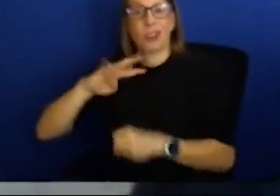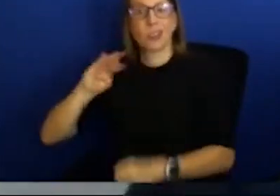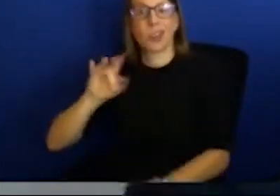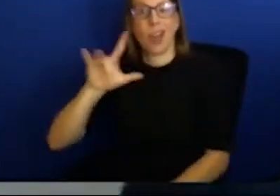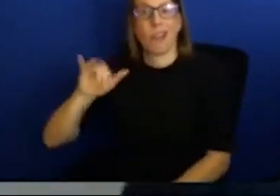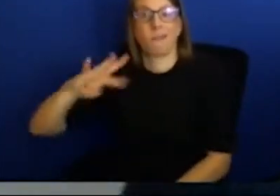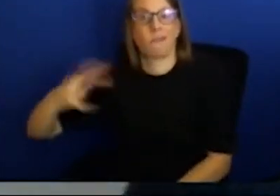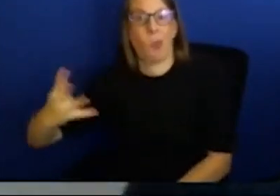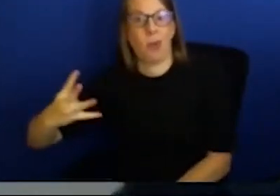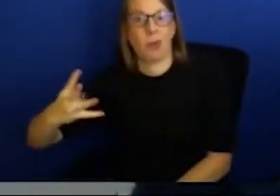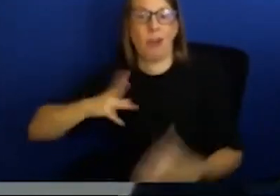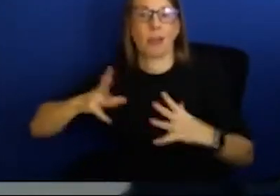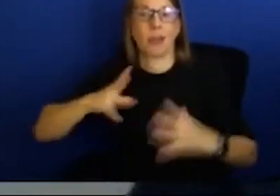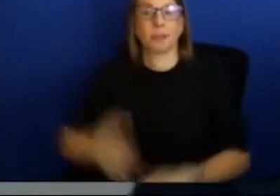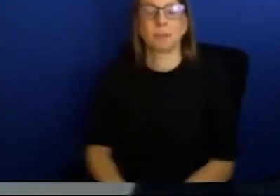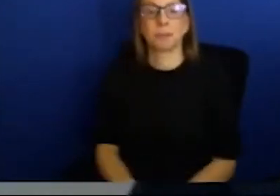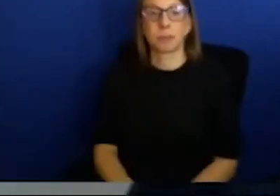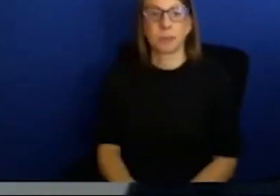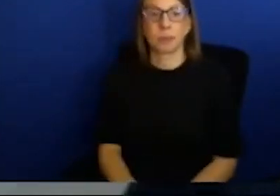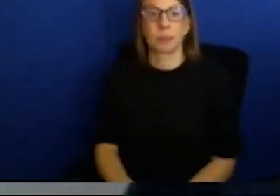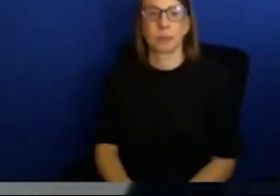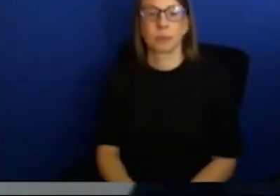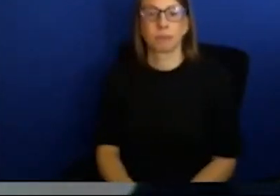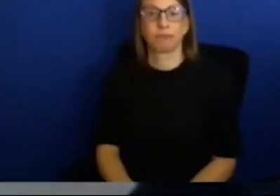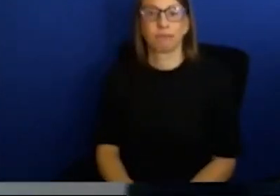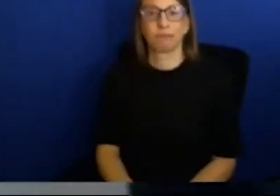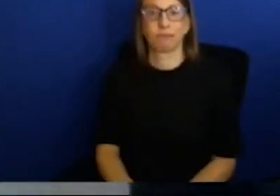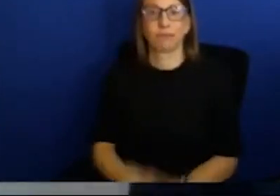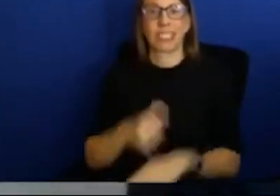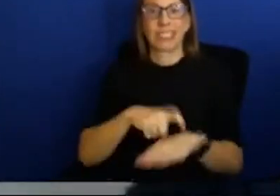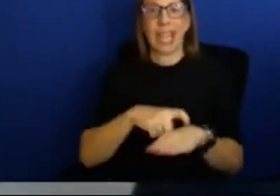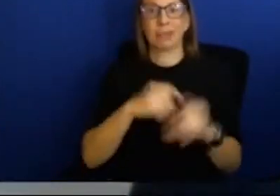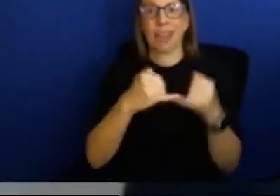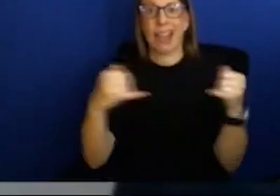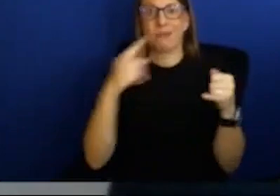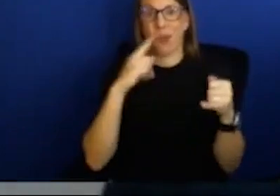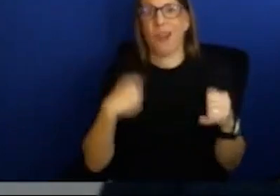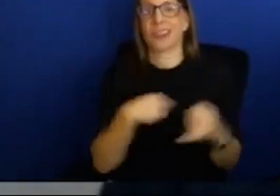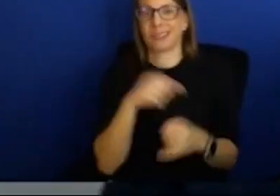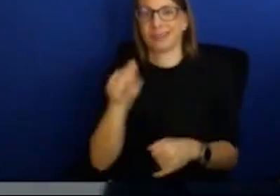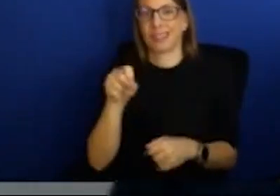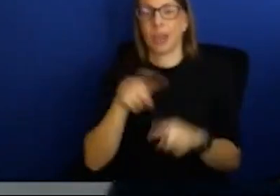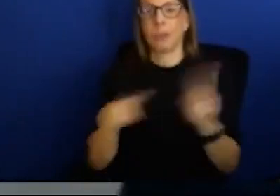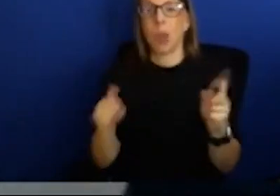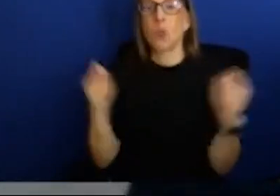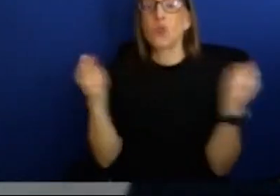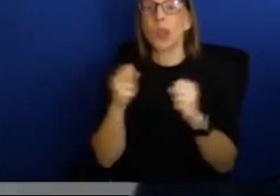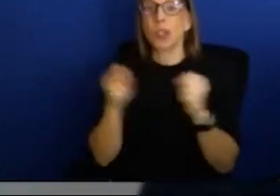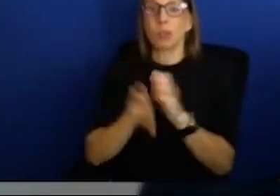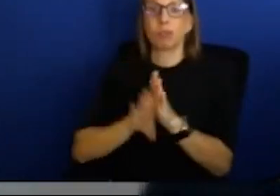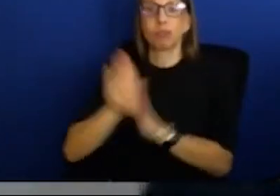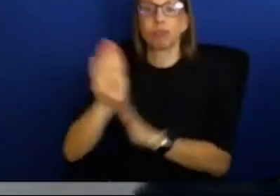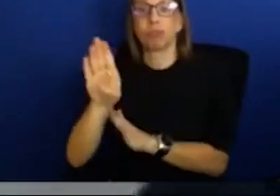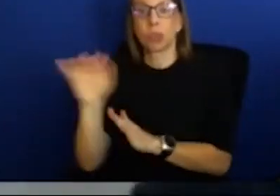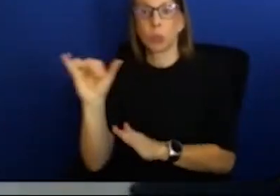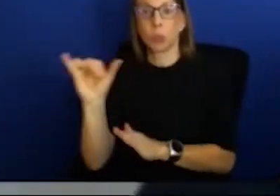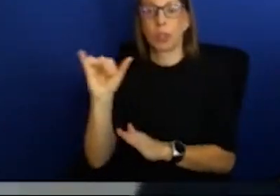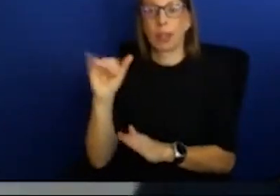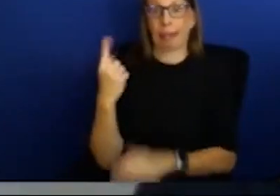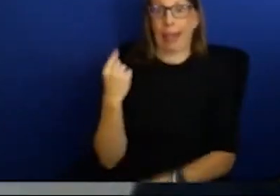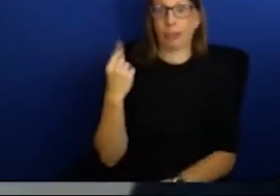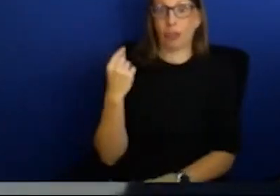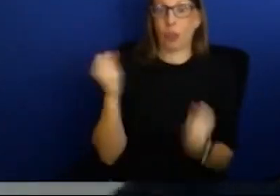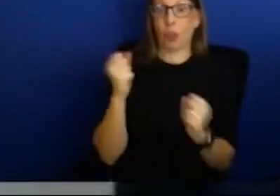holiday. So that's kind of what the timing was for us. But we did see a winter surge. So the winter surge last year kind of started